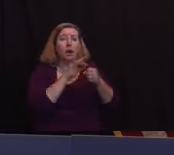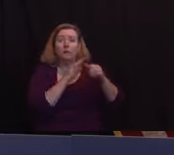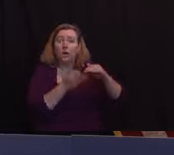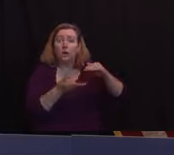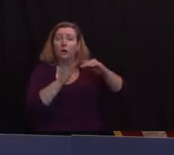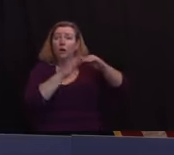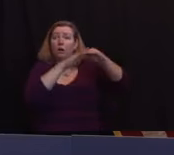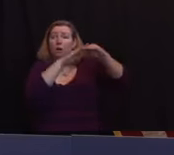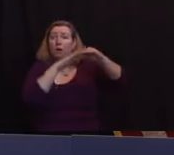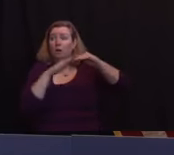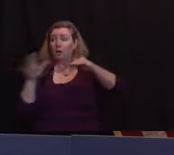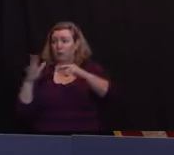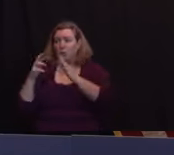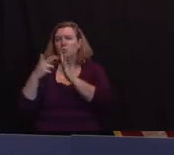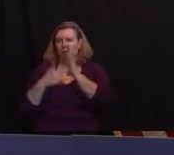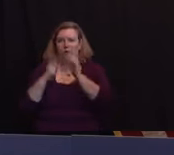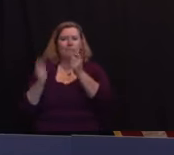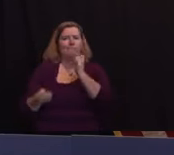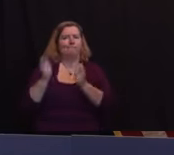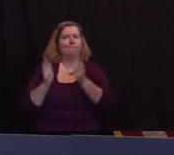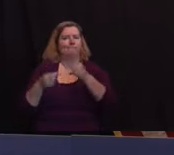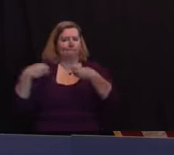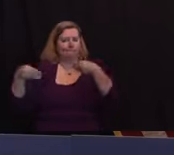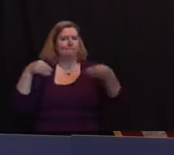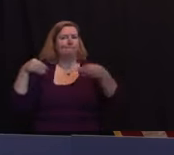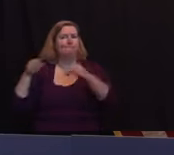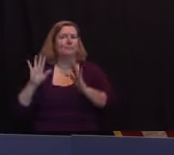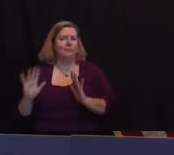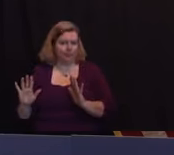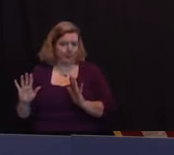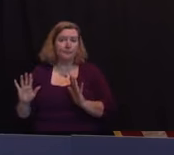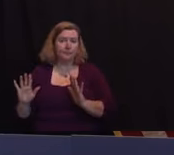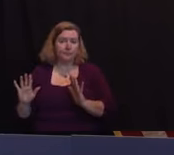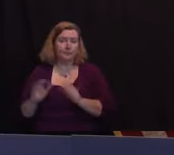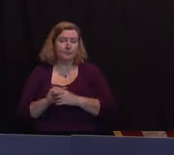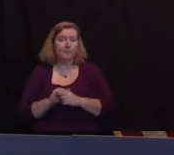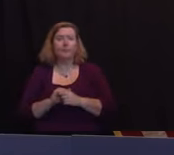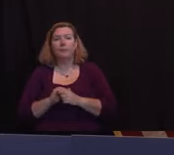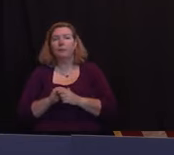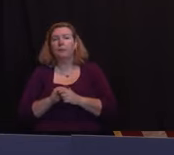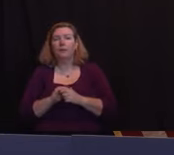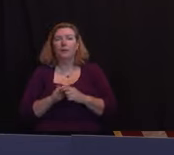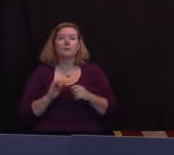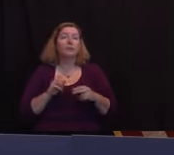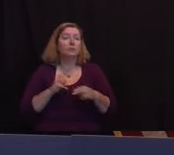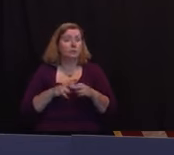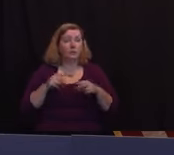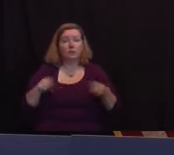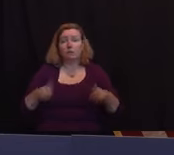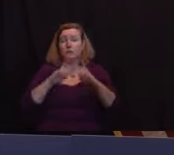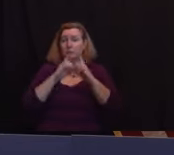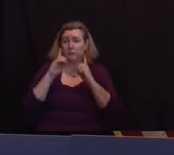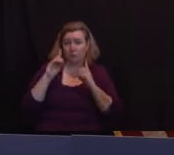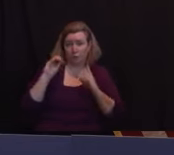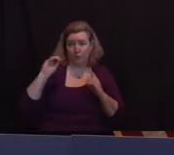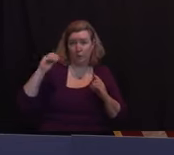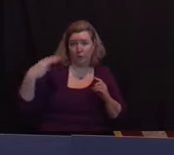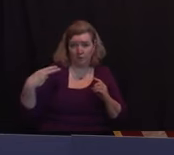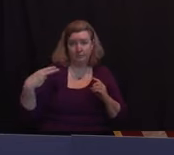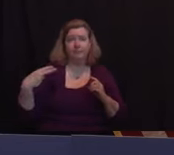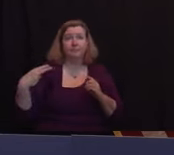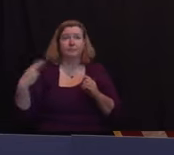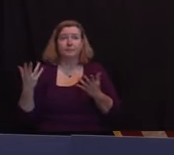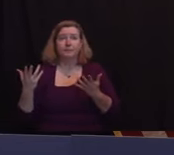modify clinical services appropriately. As I mentioned earlier this week, the department released guidance to